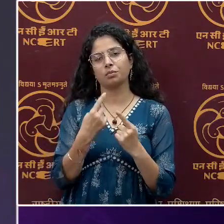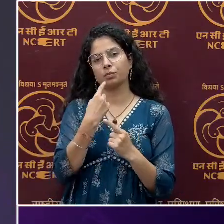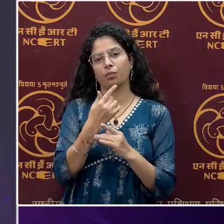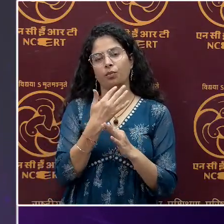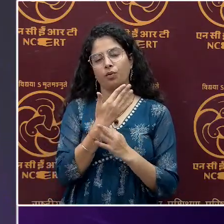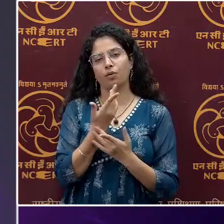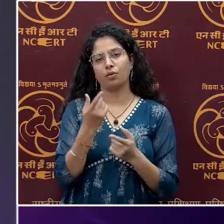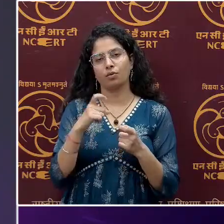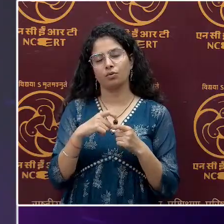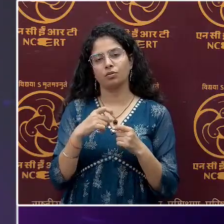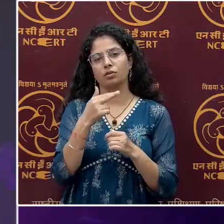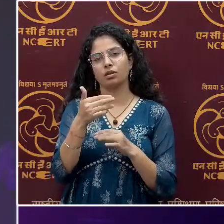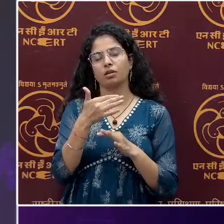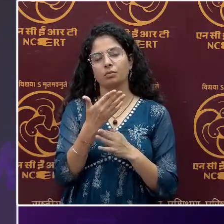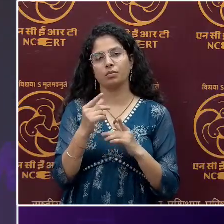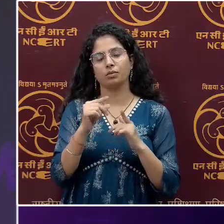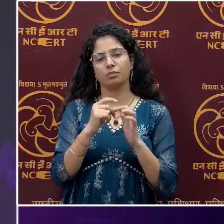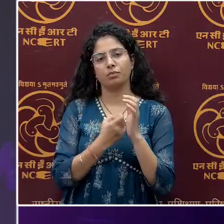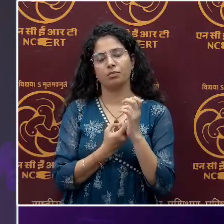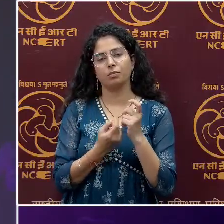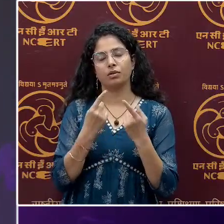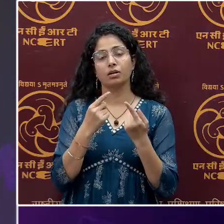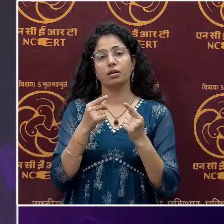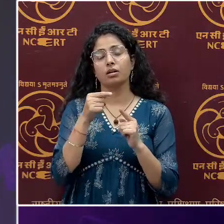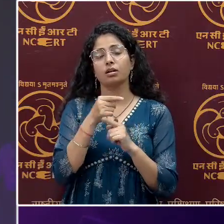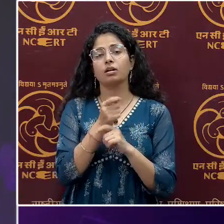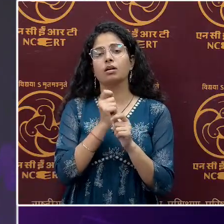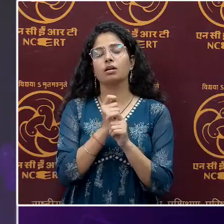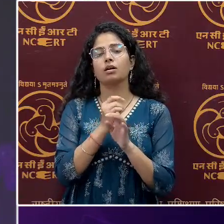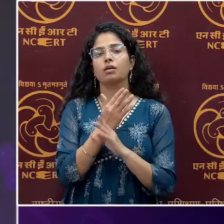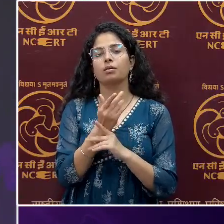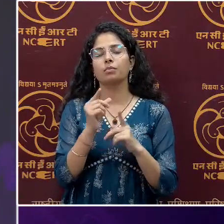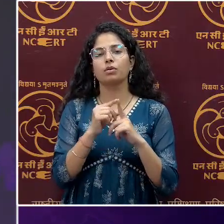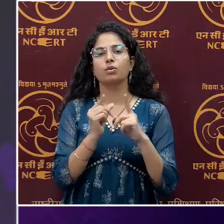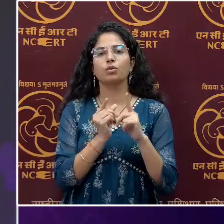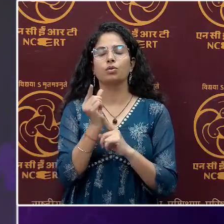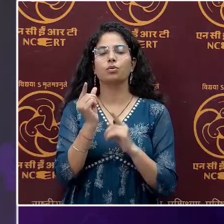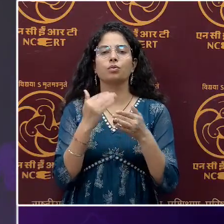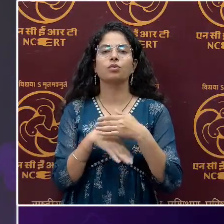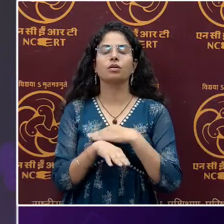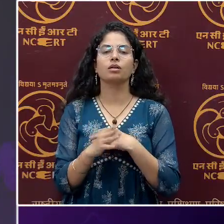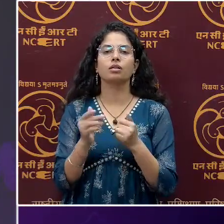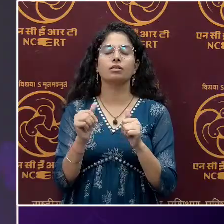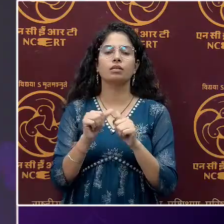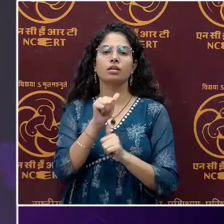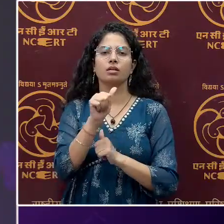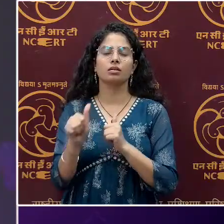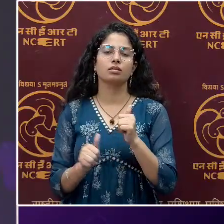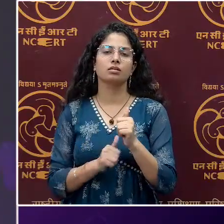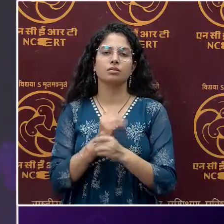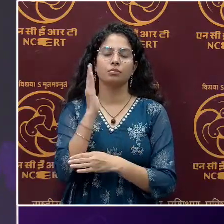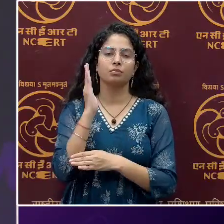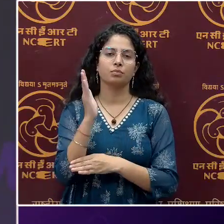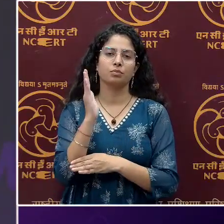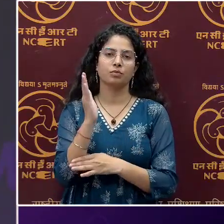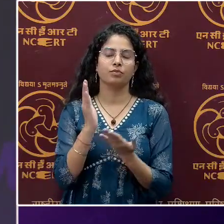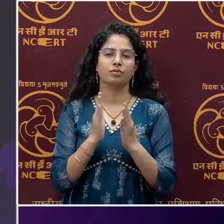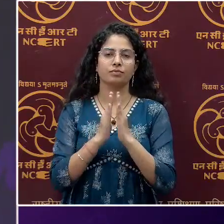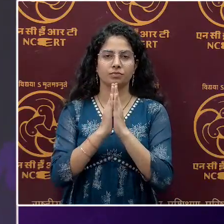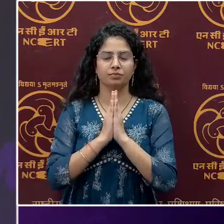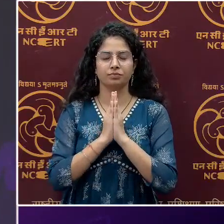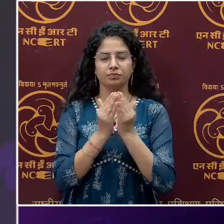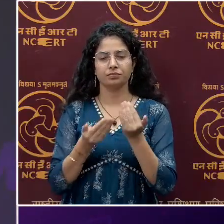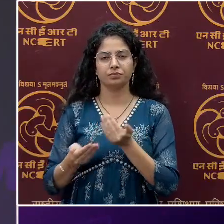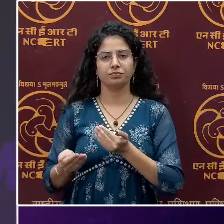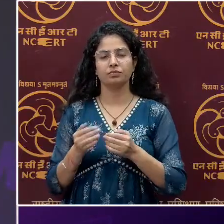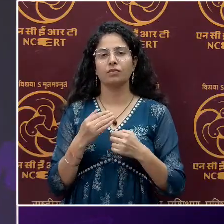I'm joined by Miss Priyanka, who is Assistant Professor from University of Delhi. Ma'am, namaskar and very warm welcome to you. Thank you ma'am for having